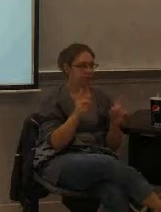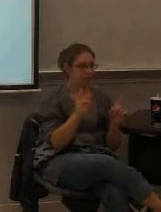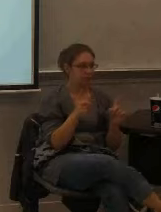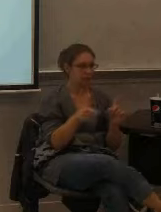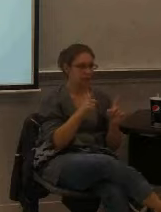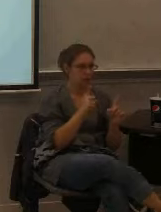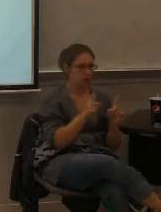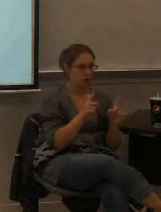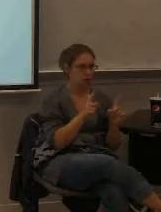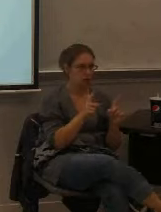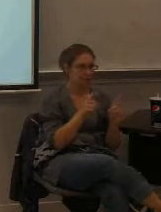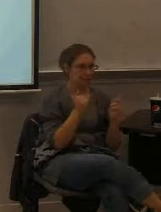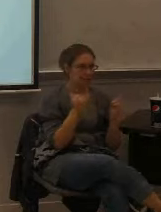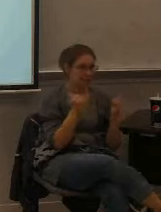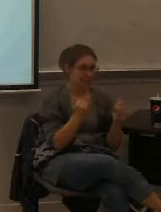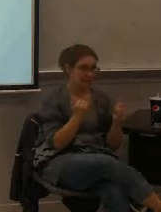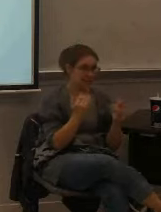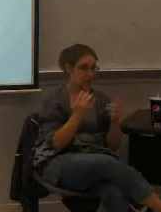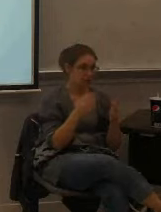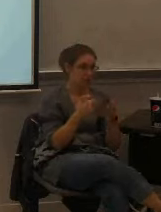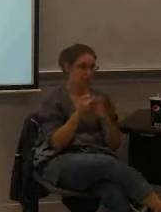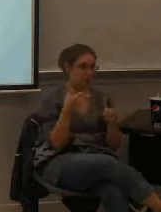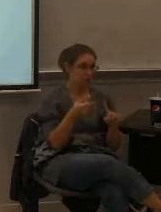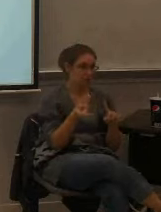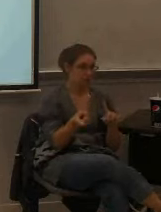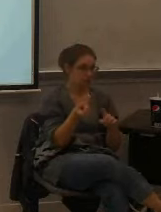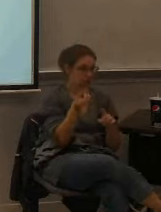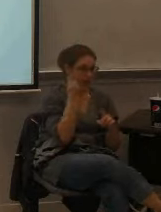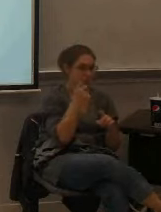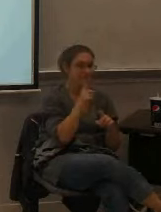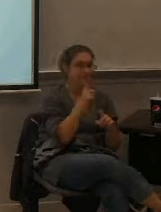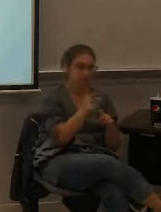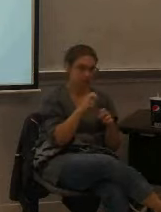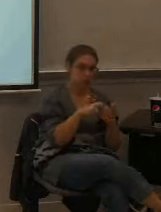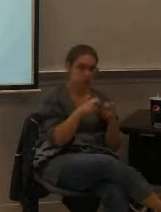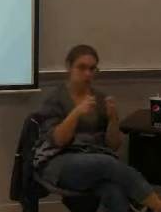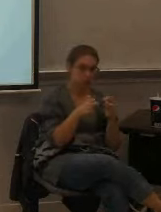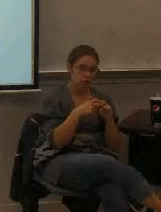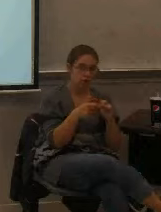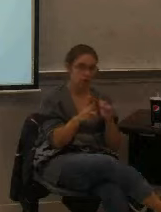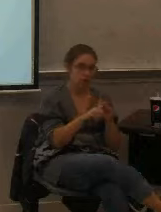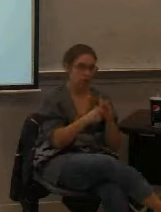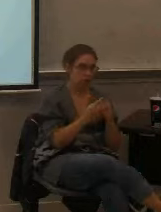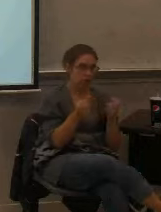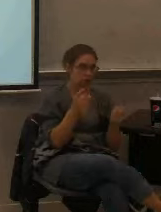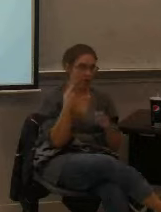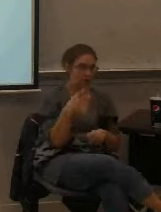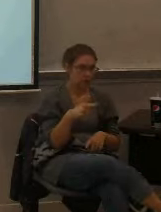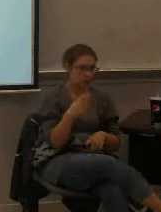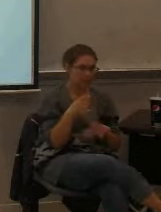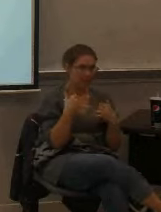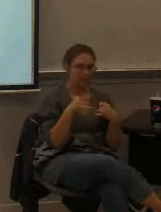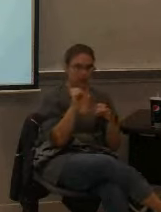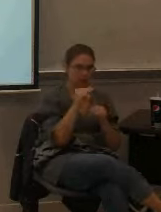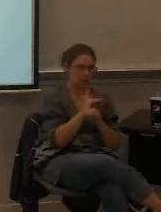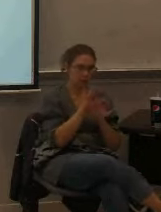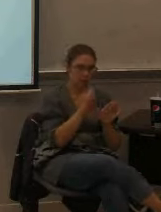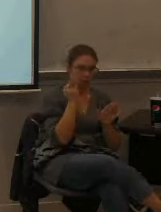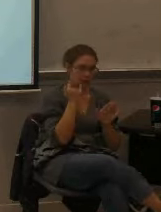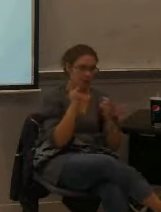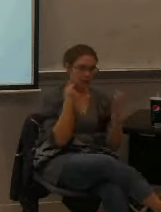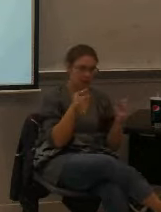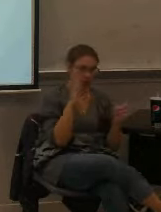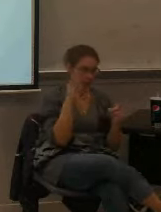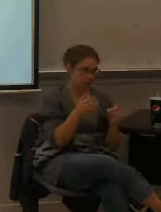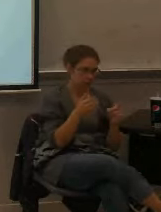they are at least now getting to the point where it's recognized as a problem, and they are starting to control phosphorus. It's still unclear whether they're going to